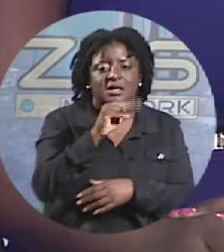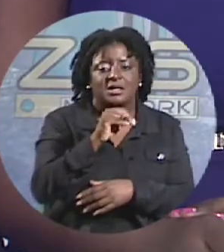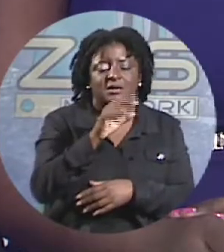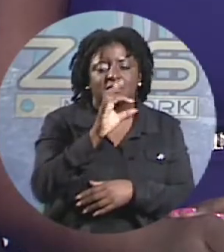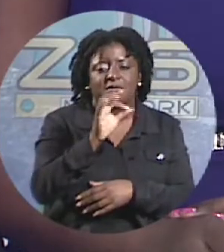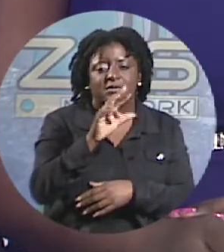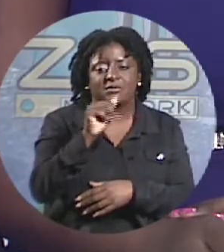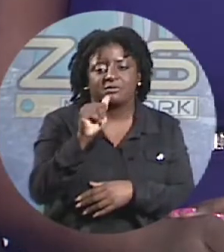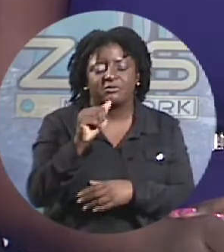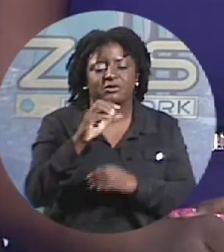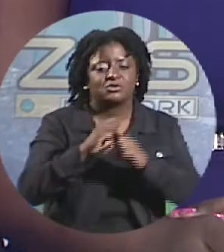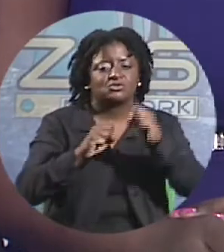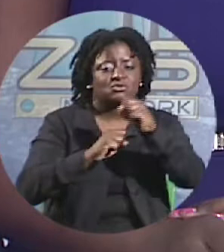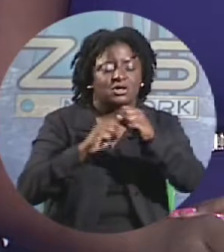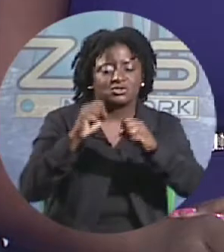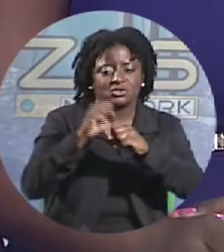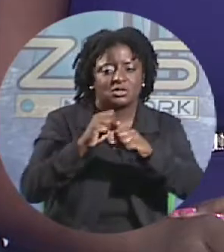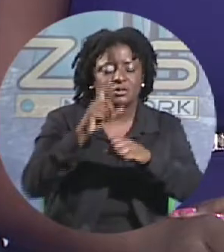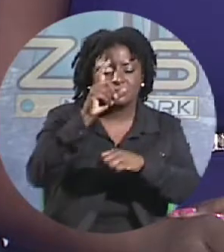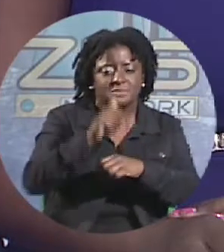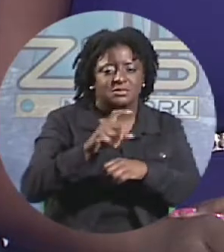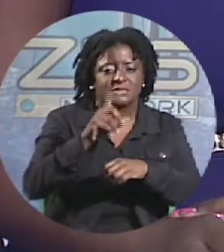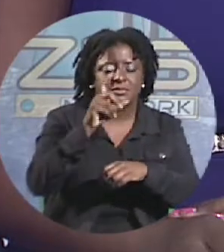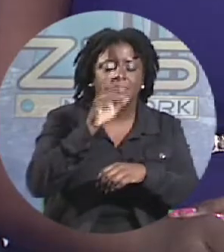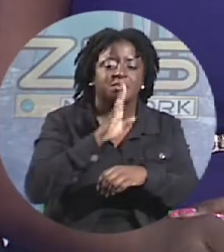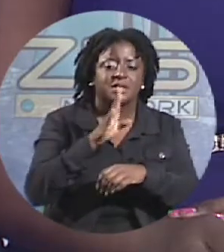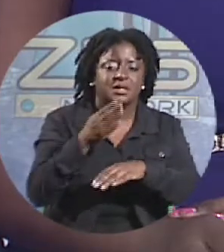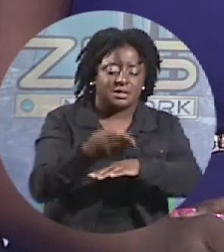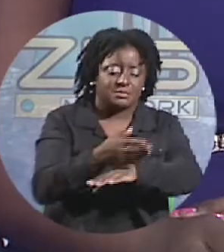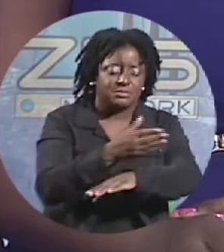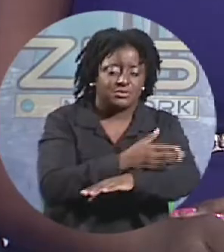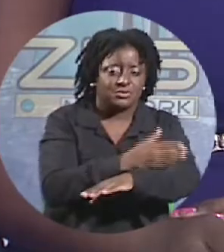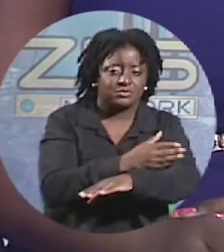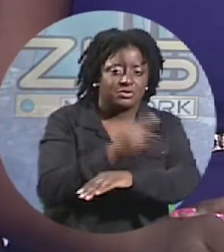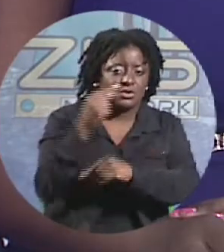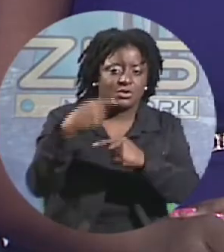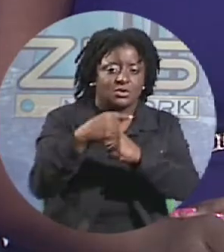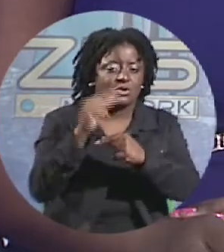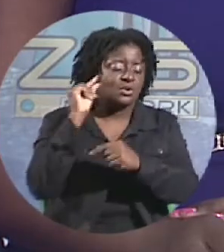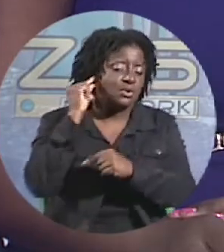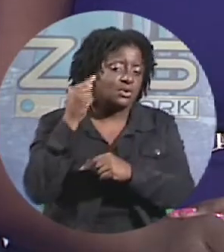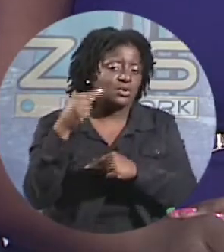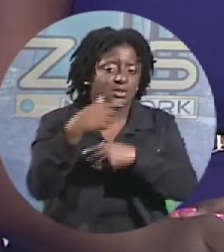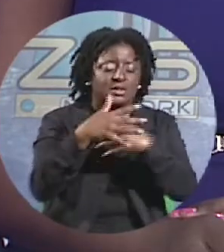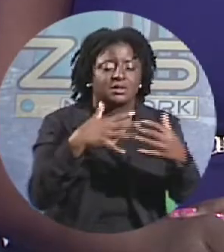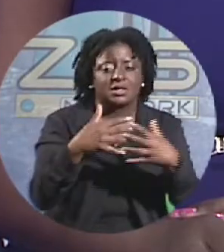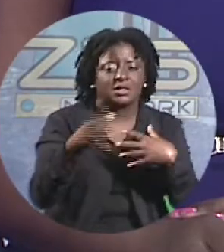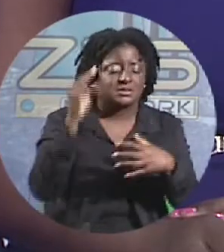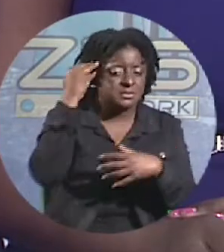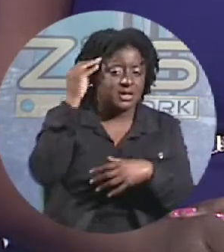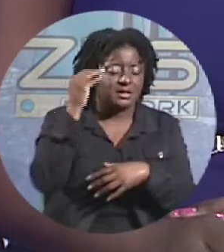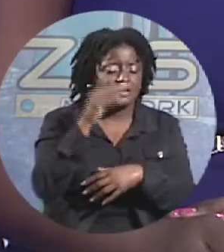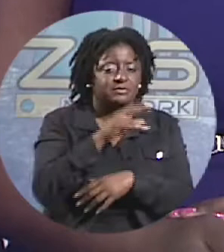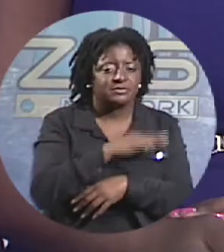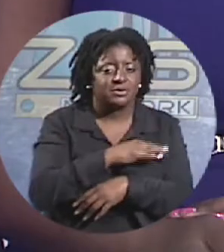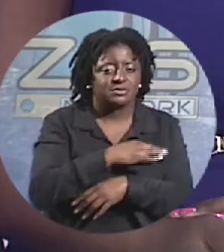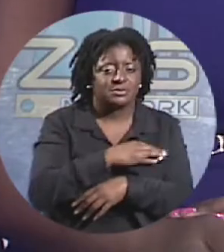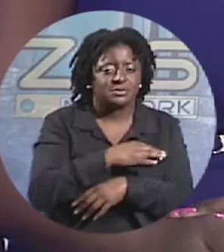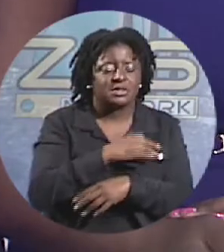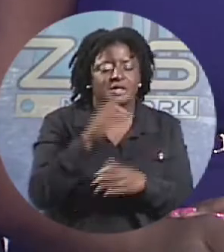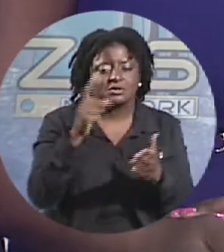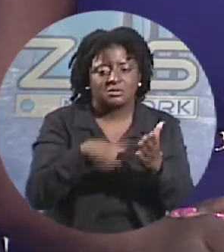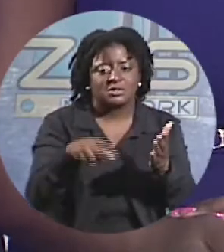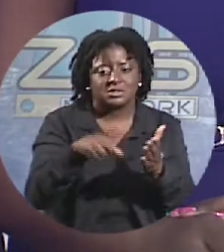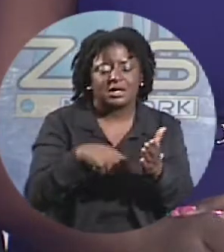need to be improved, and Golden Gate's MP Mical, who lashed out at the previous administration for what he called mismanagement